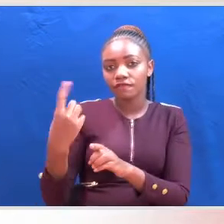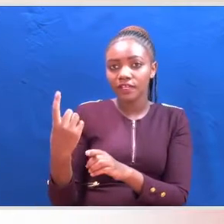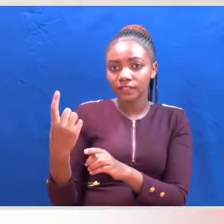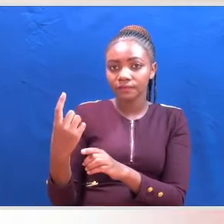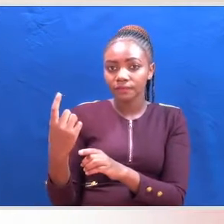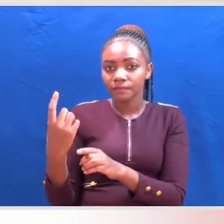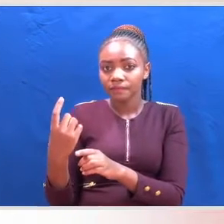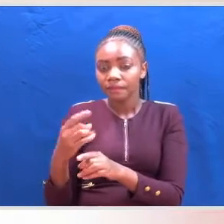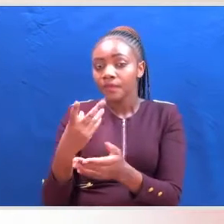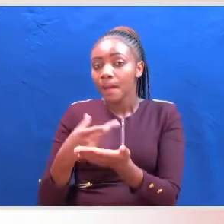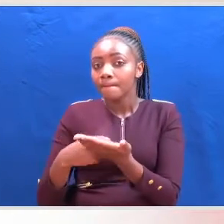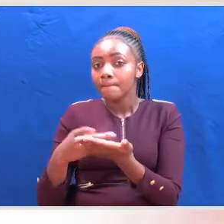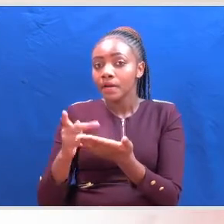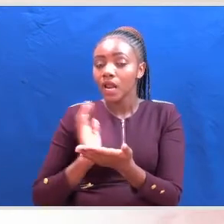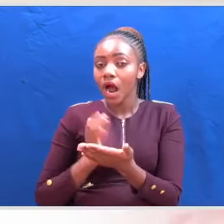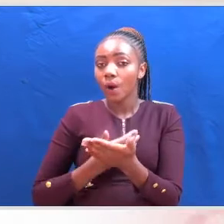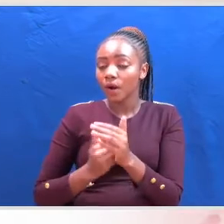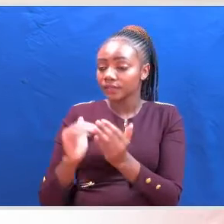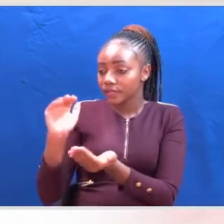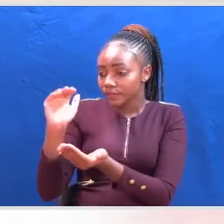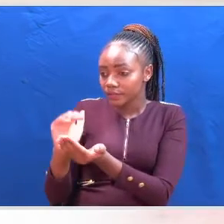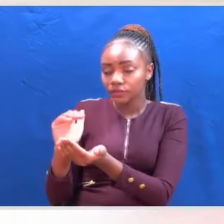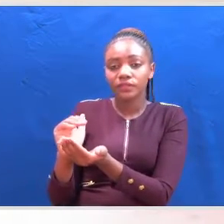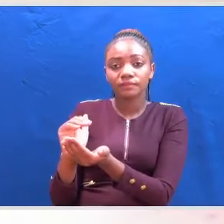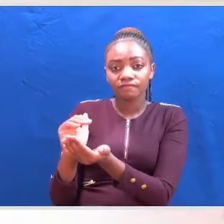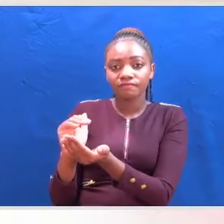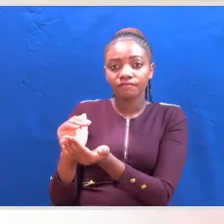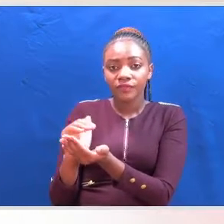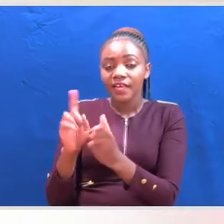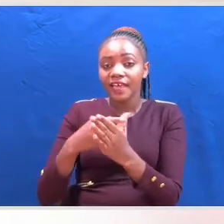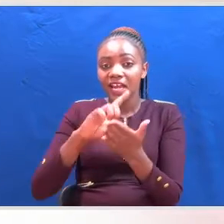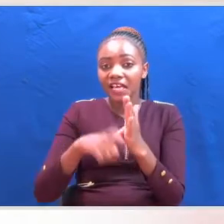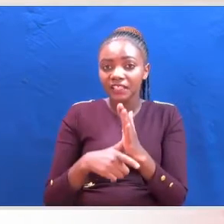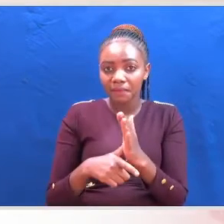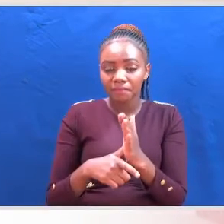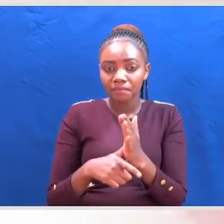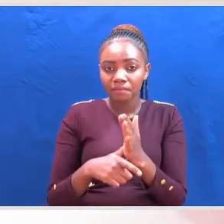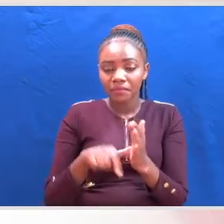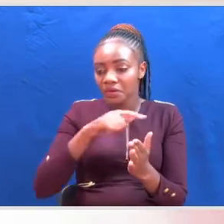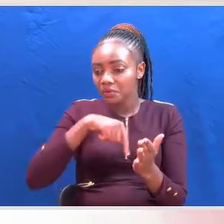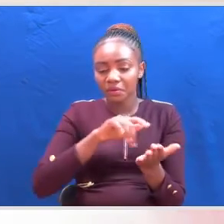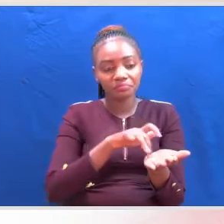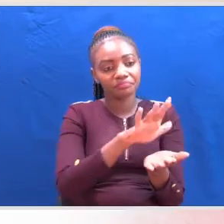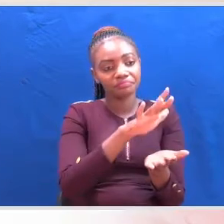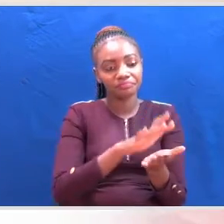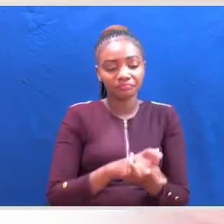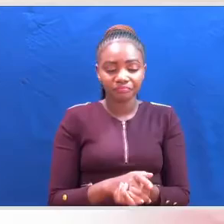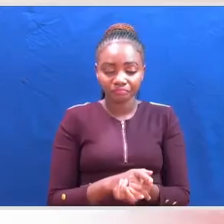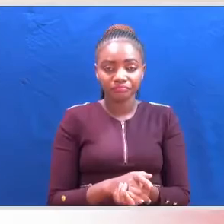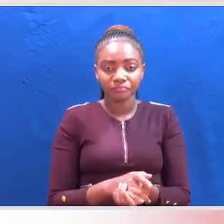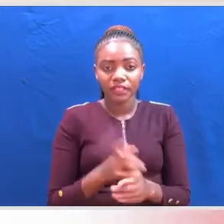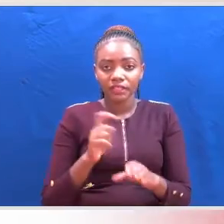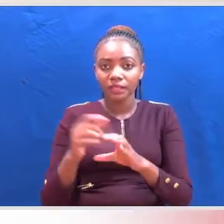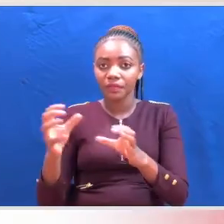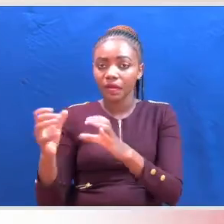which was understandable because there wasn't any incoming cash. Then later on, I guess people just got laid off when the company couldn't